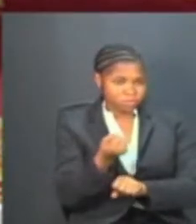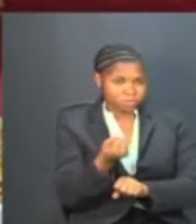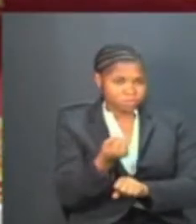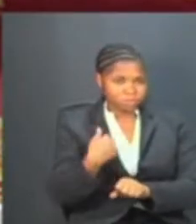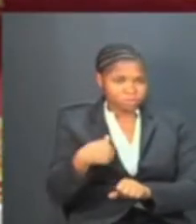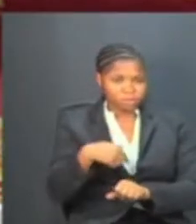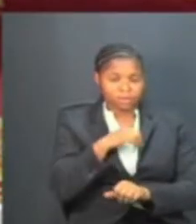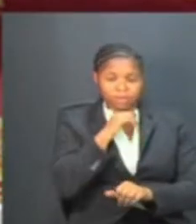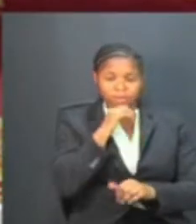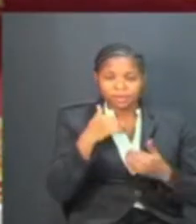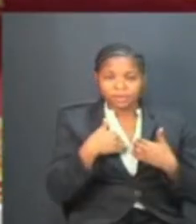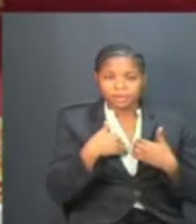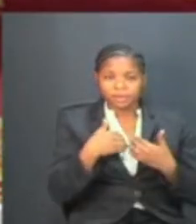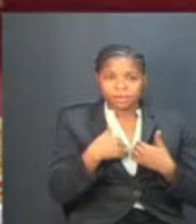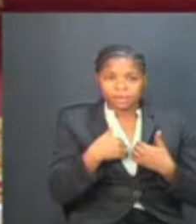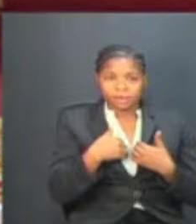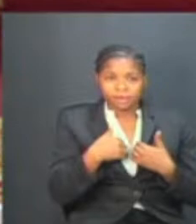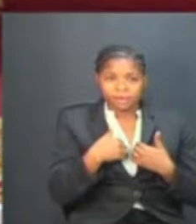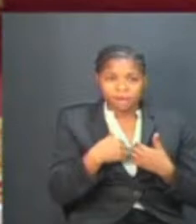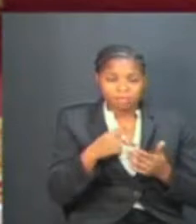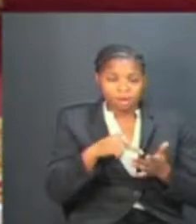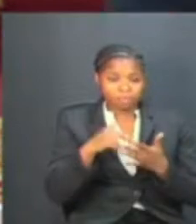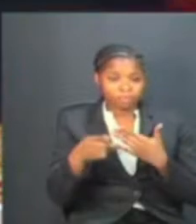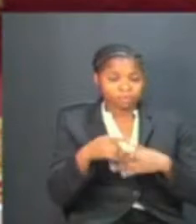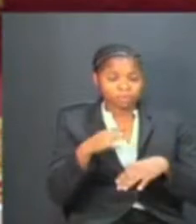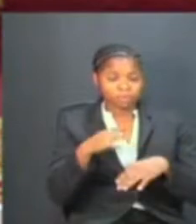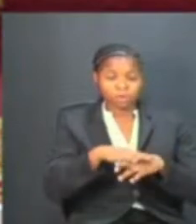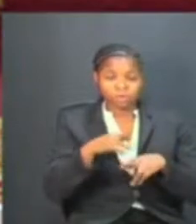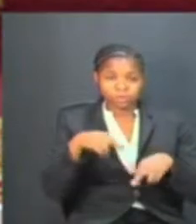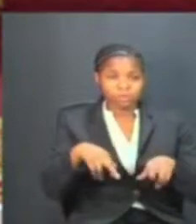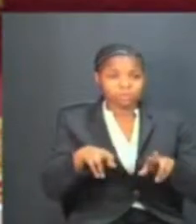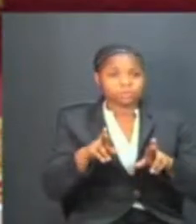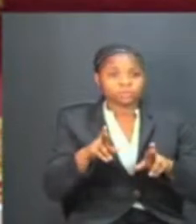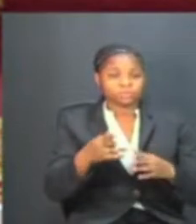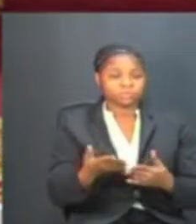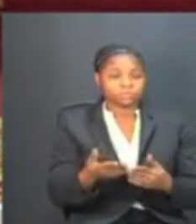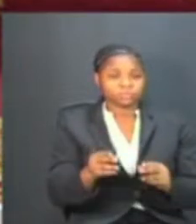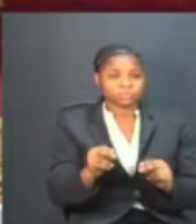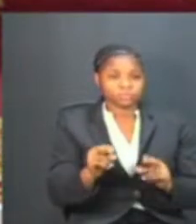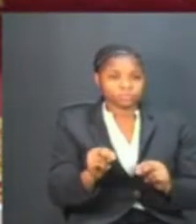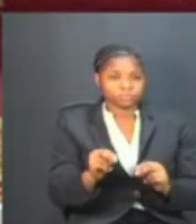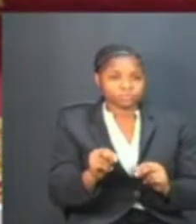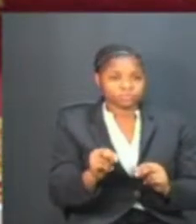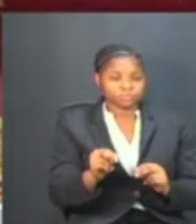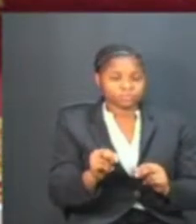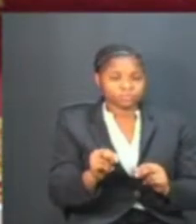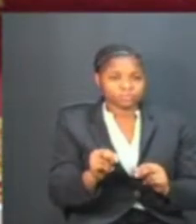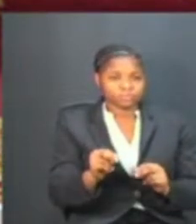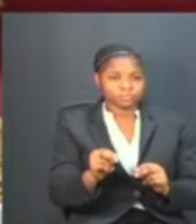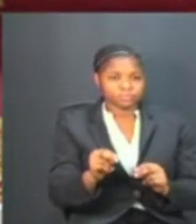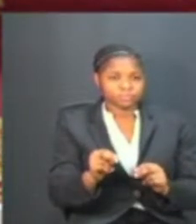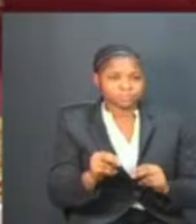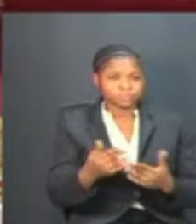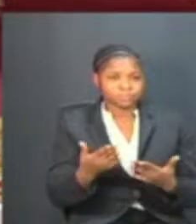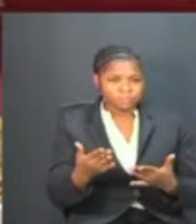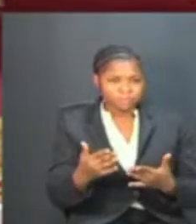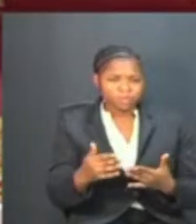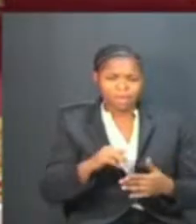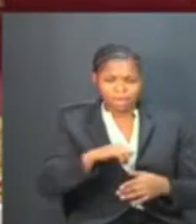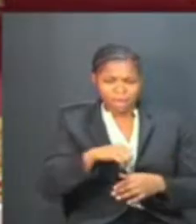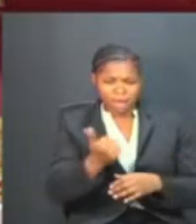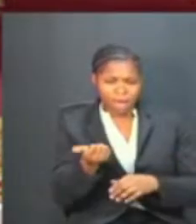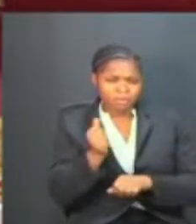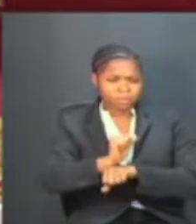programs on this road currently. Engineering studies and other works have been carried out, and